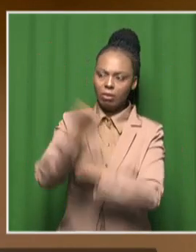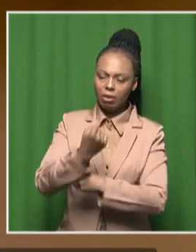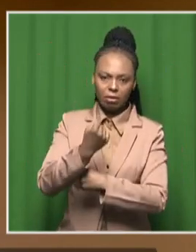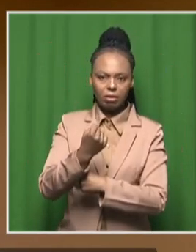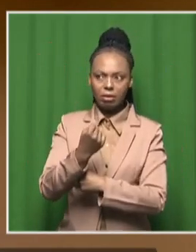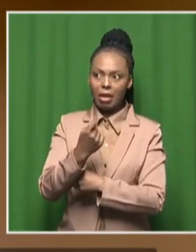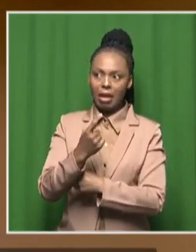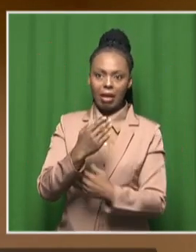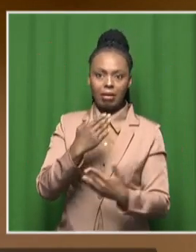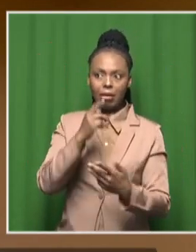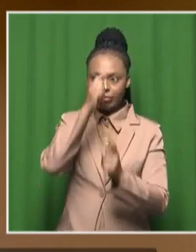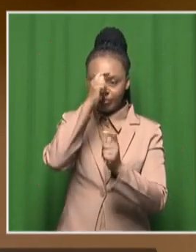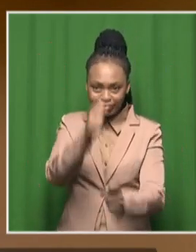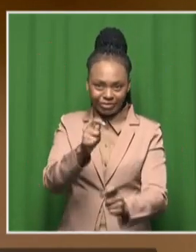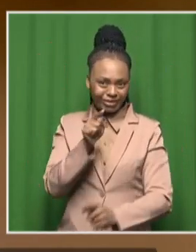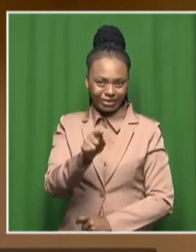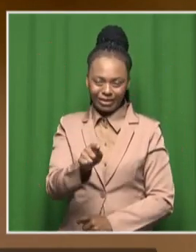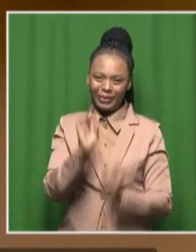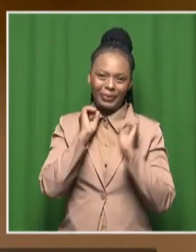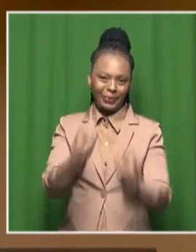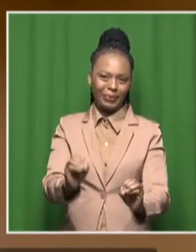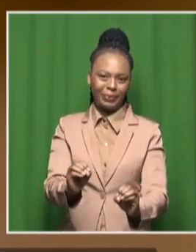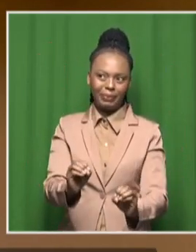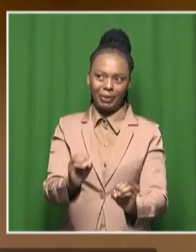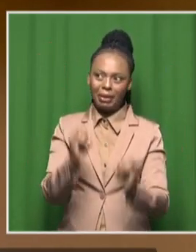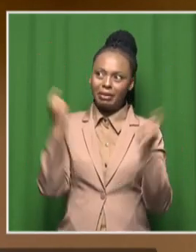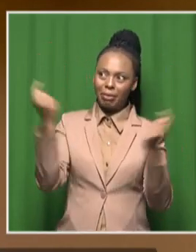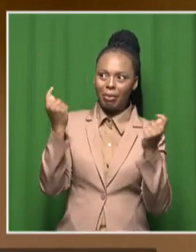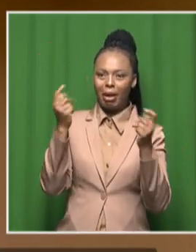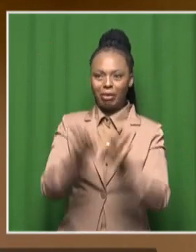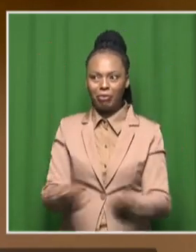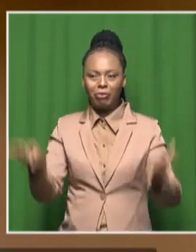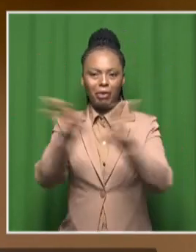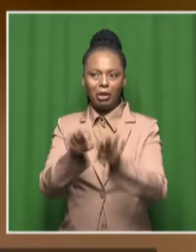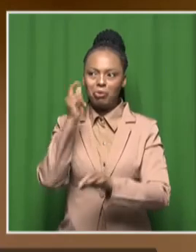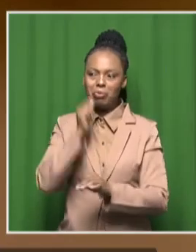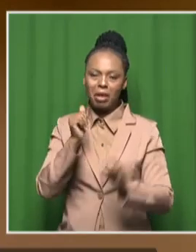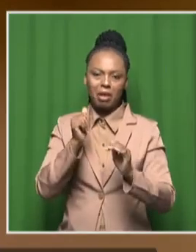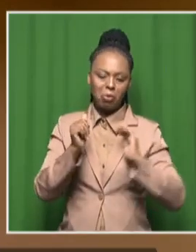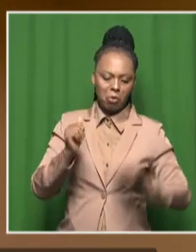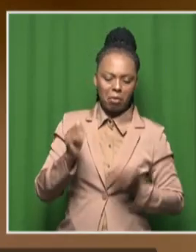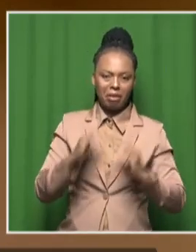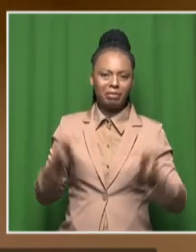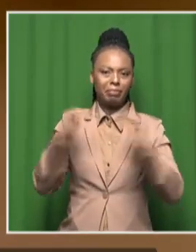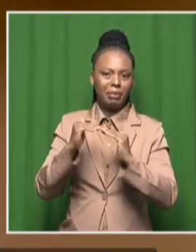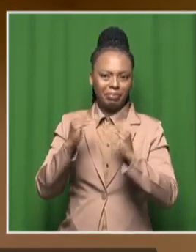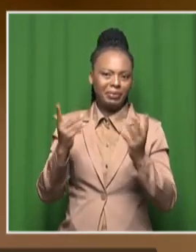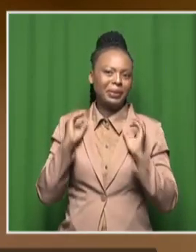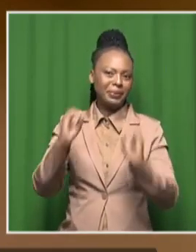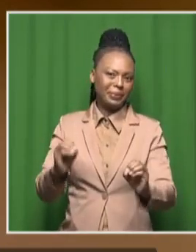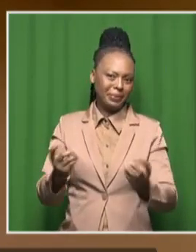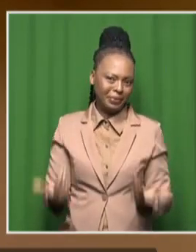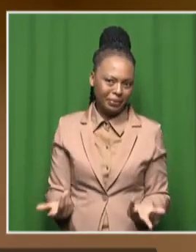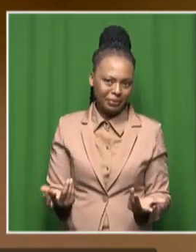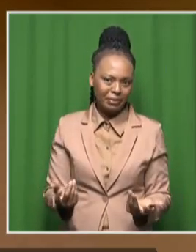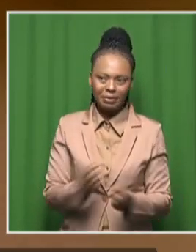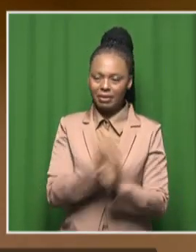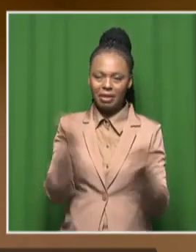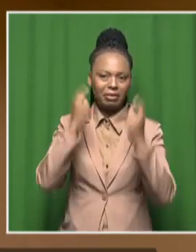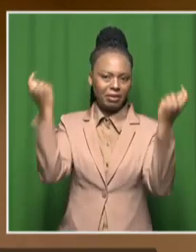embraced the values of gender equality and equity, the values